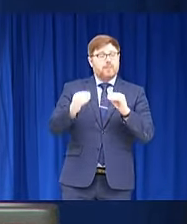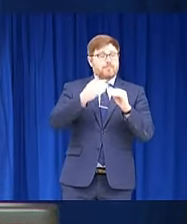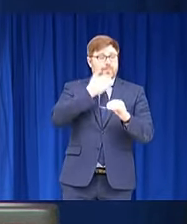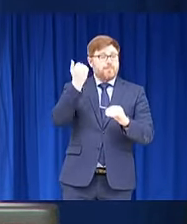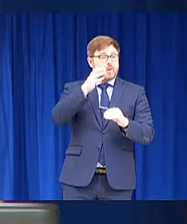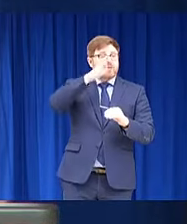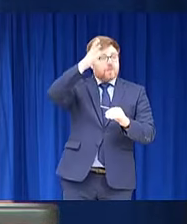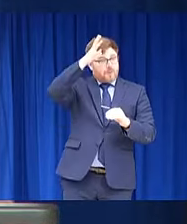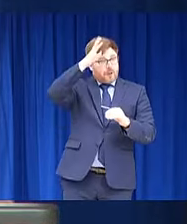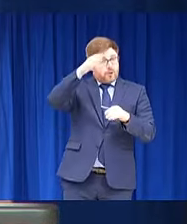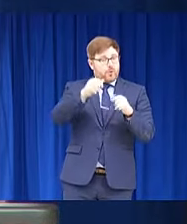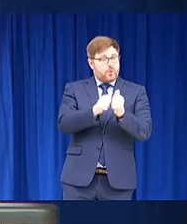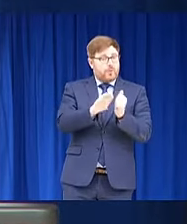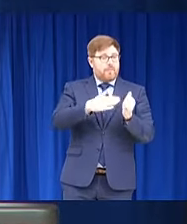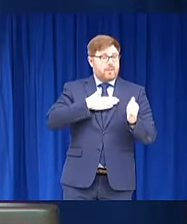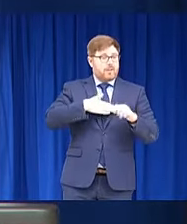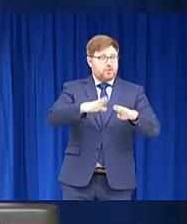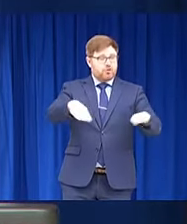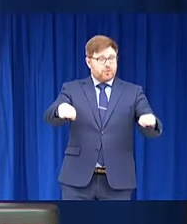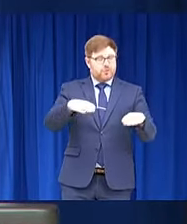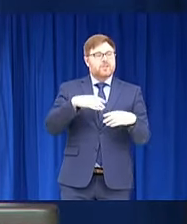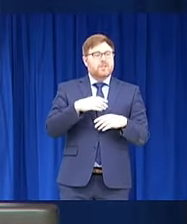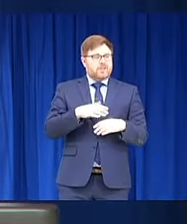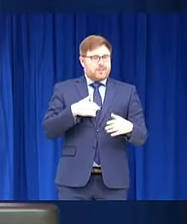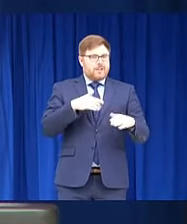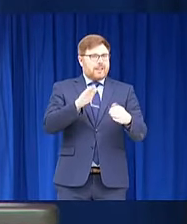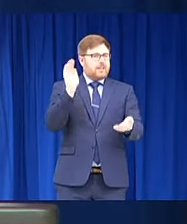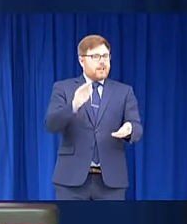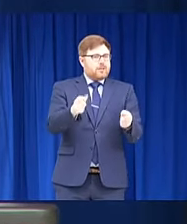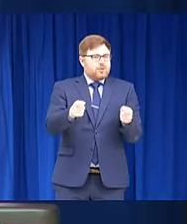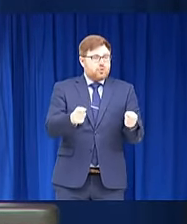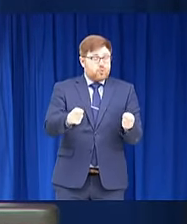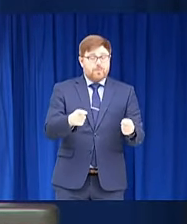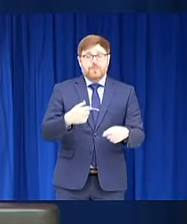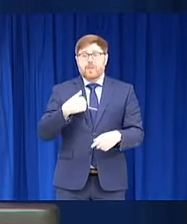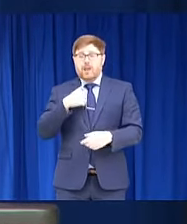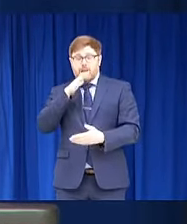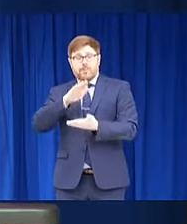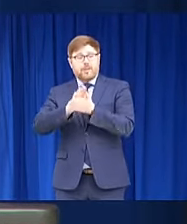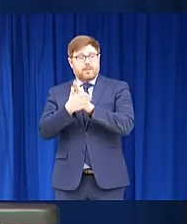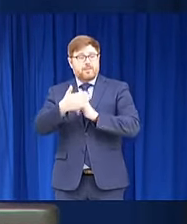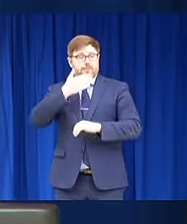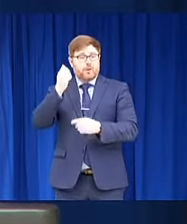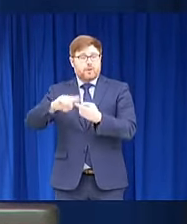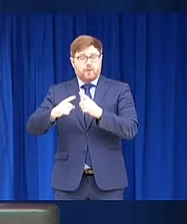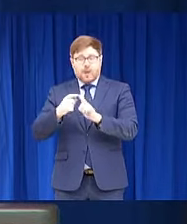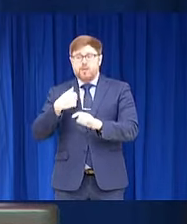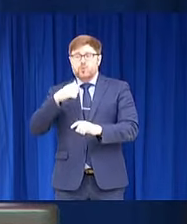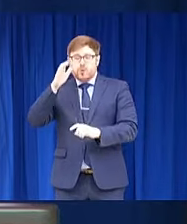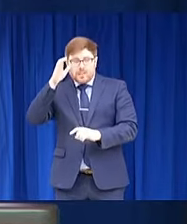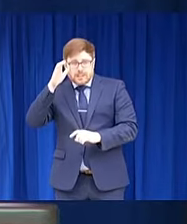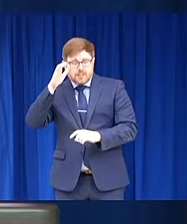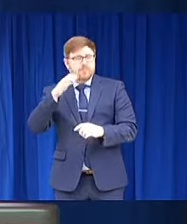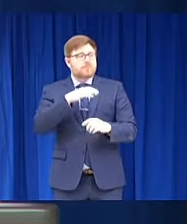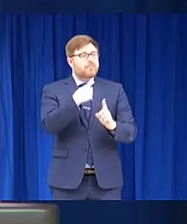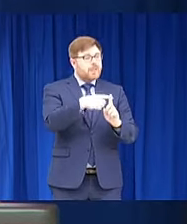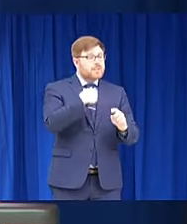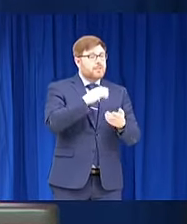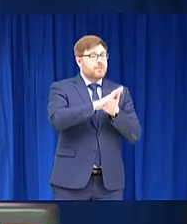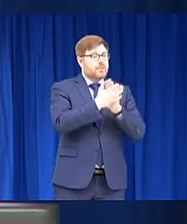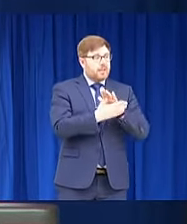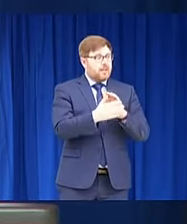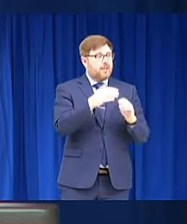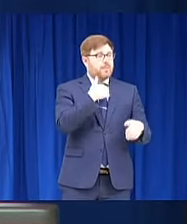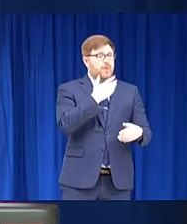I became a better friend, a friend who listens. I became a better coworker with clearer focus, and I became a better naval